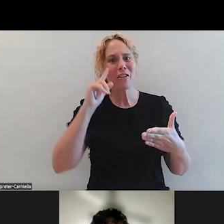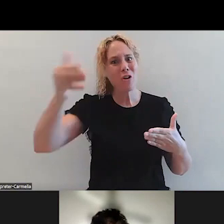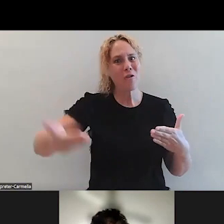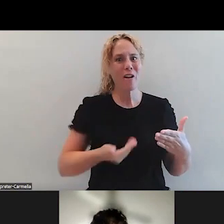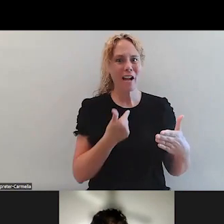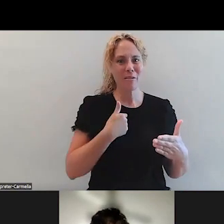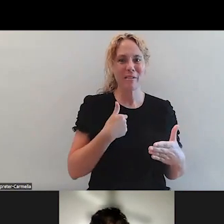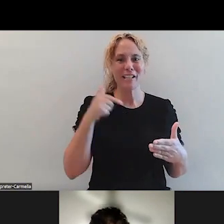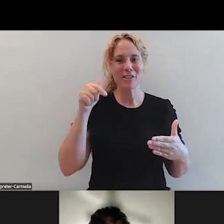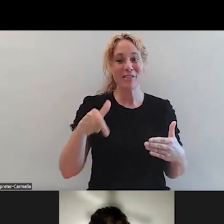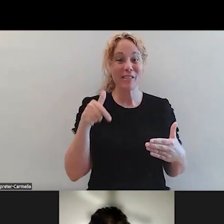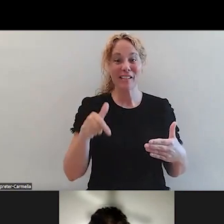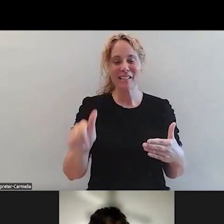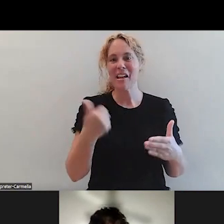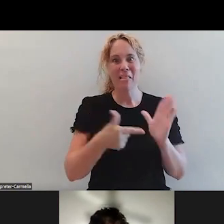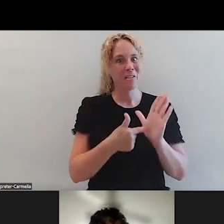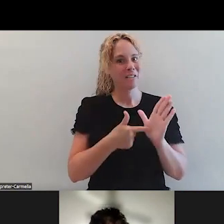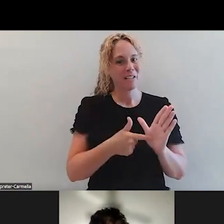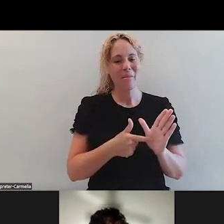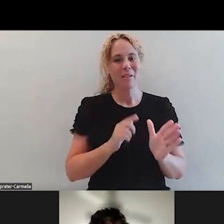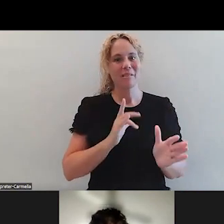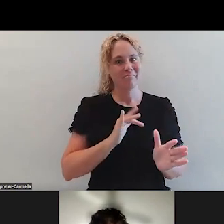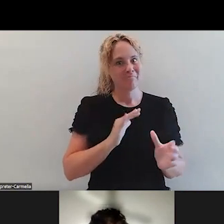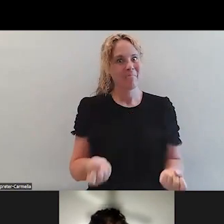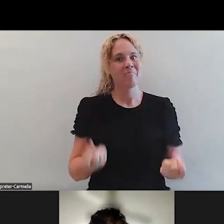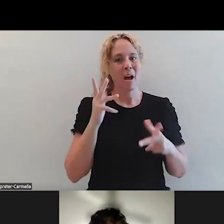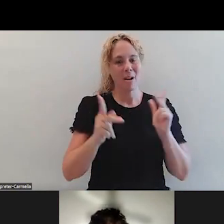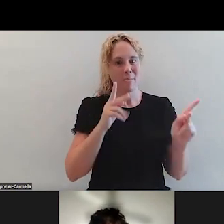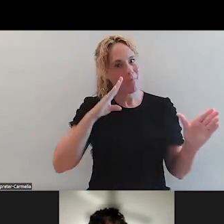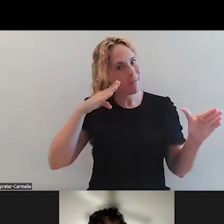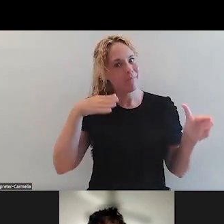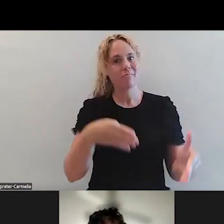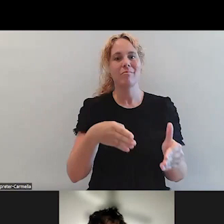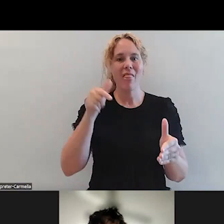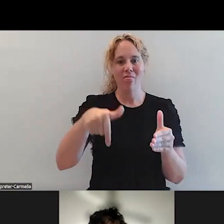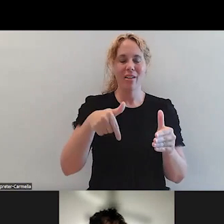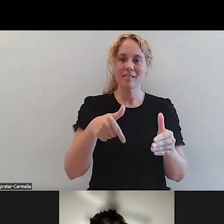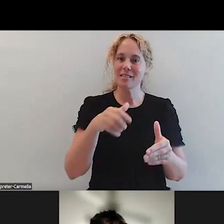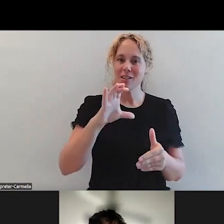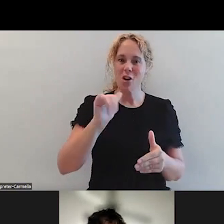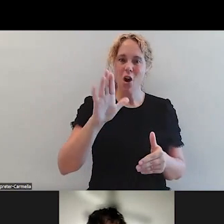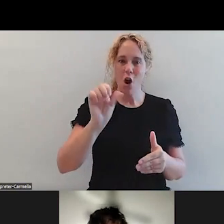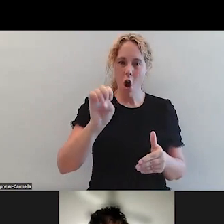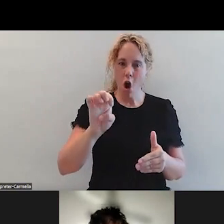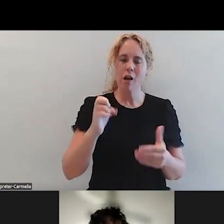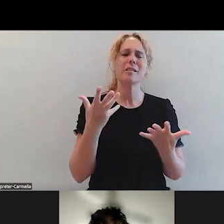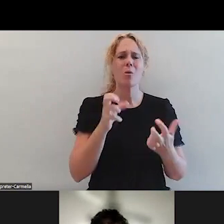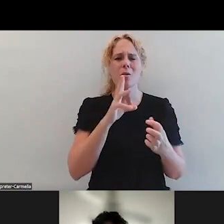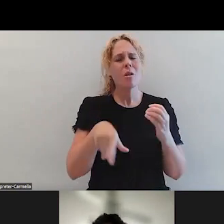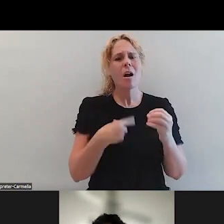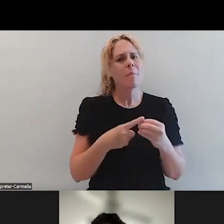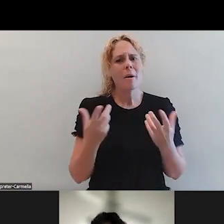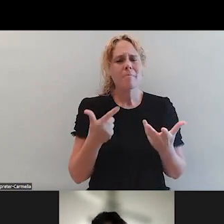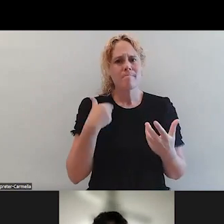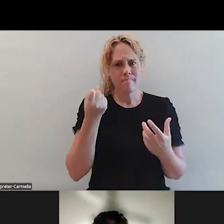onto this. This is just another example of how many people are dedicated to this cause. So, and I wanted to talk about, as from